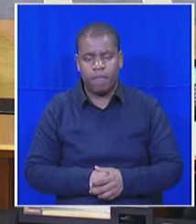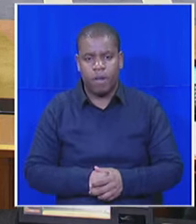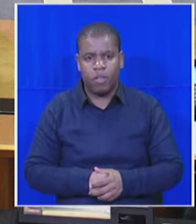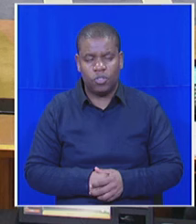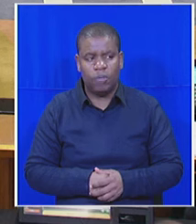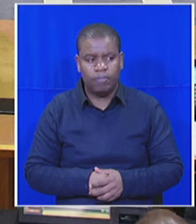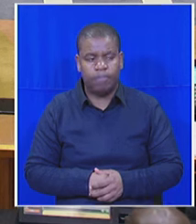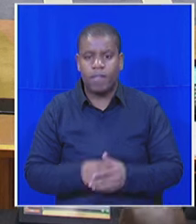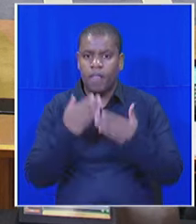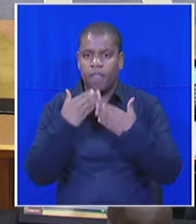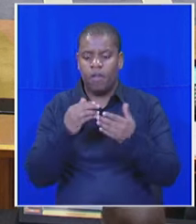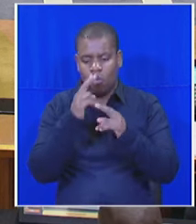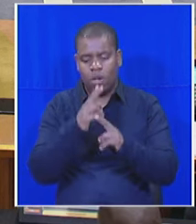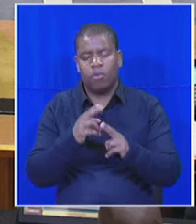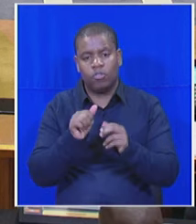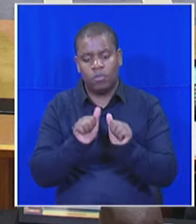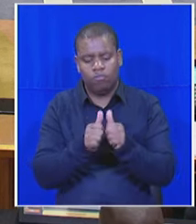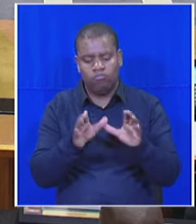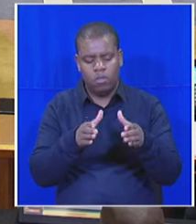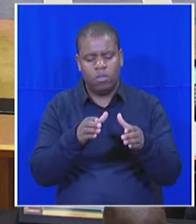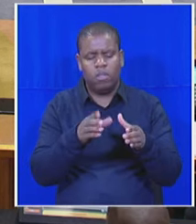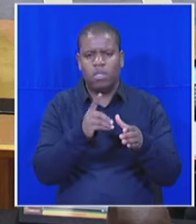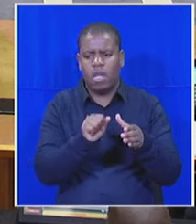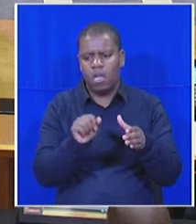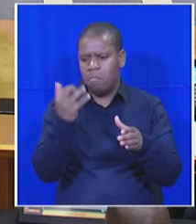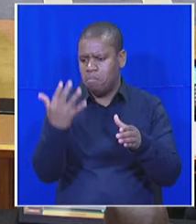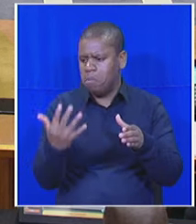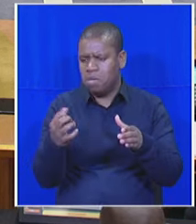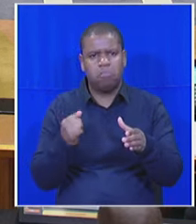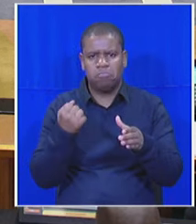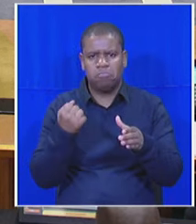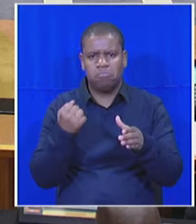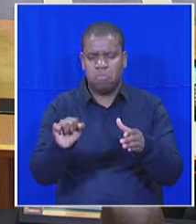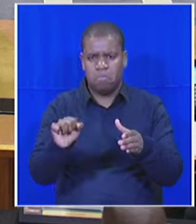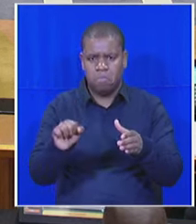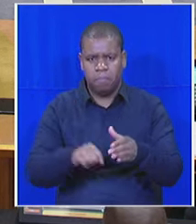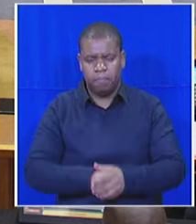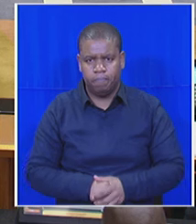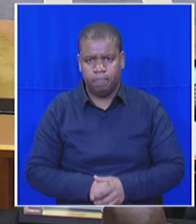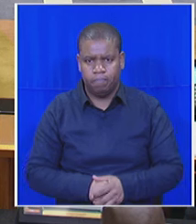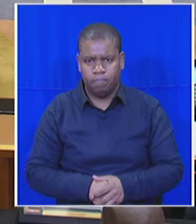Thank you, Honorable Chairperson. The DA does not support this budget. We firstly...